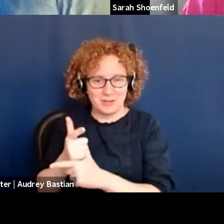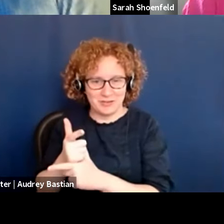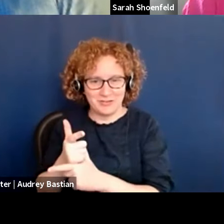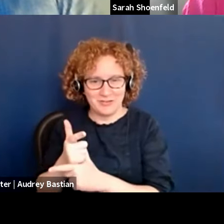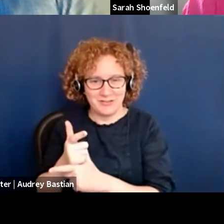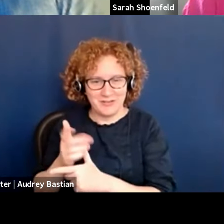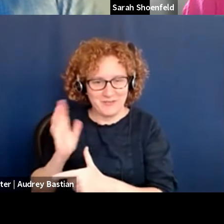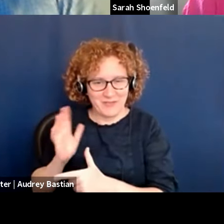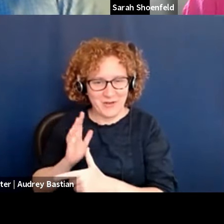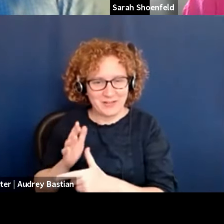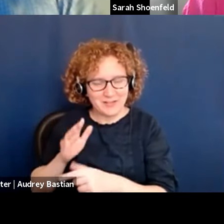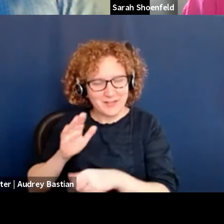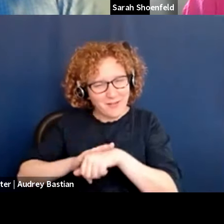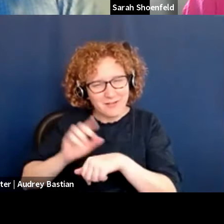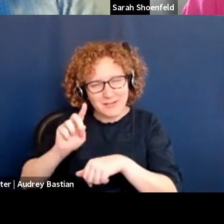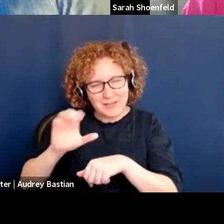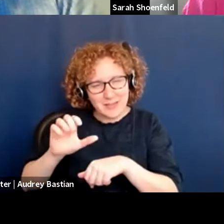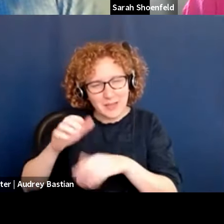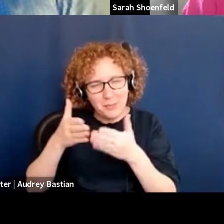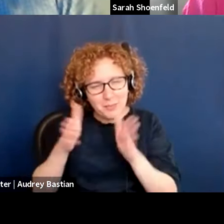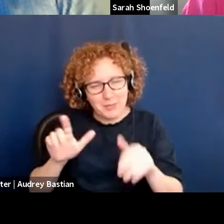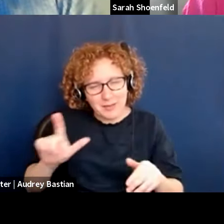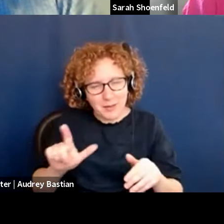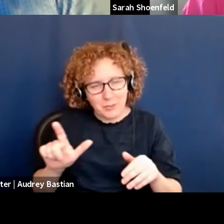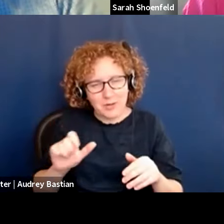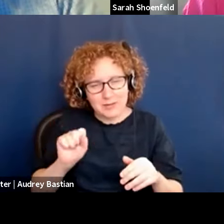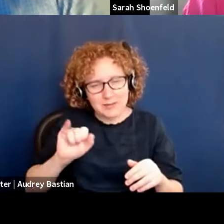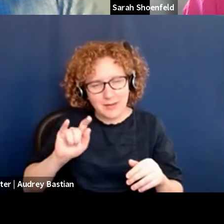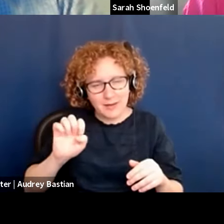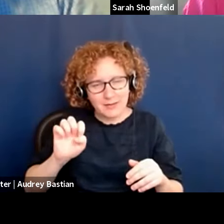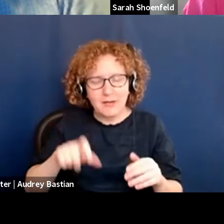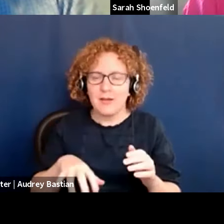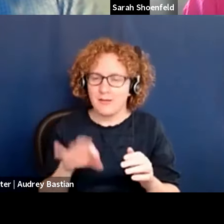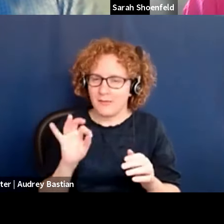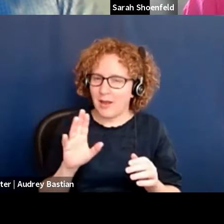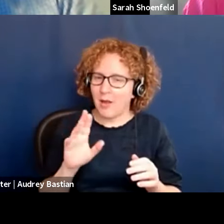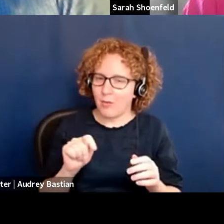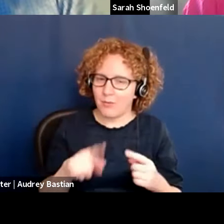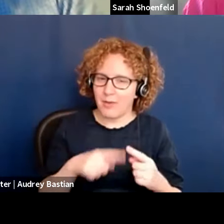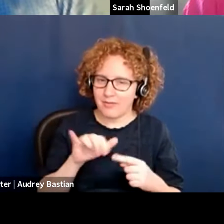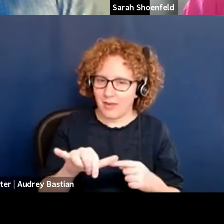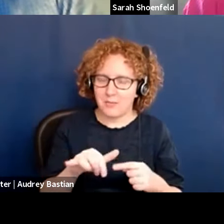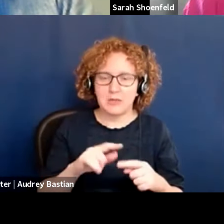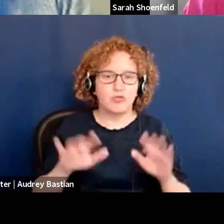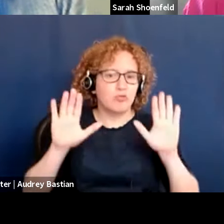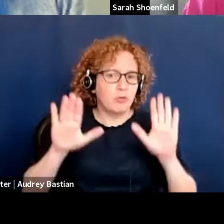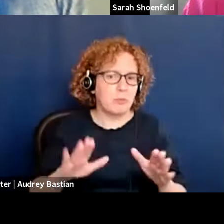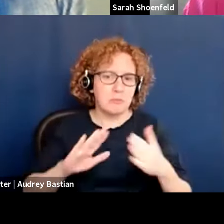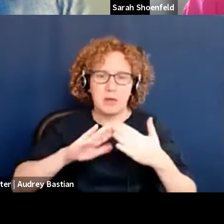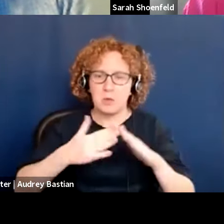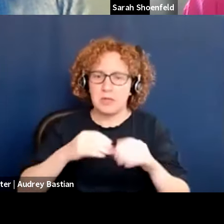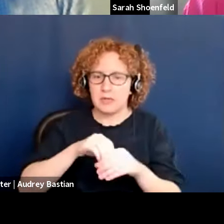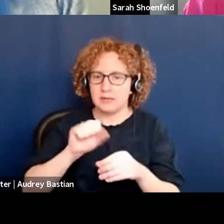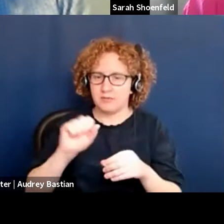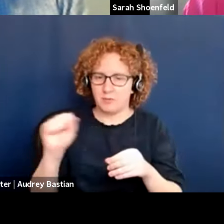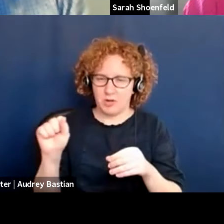if that's on the DC Public Library site. I'm going to have to find out about that. It was a great interview about the neighborhood in Silver Spring, this neighborhood she was just